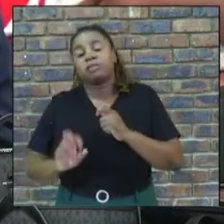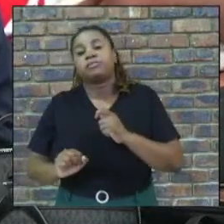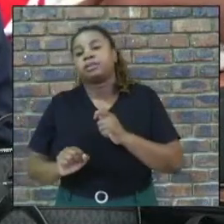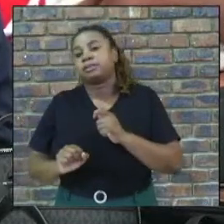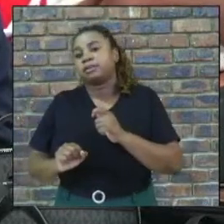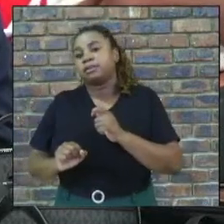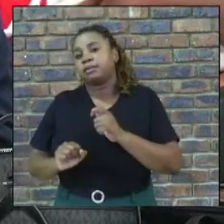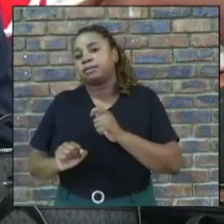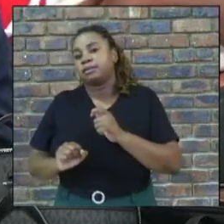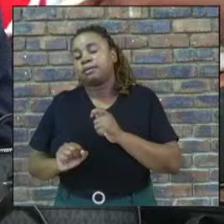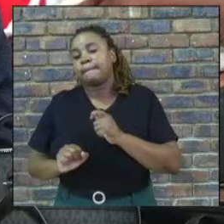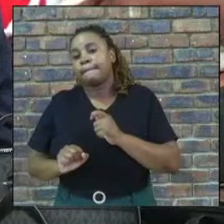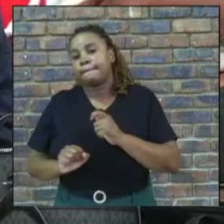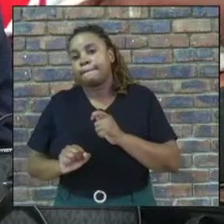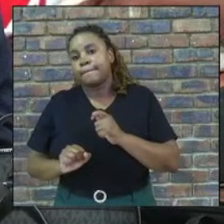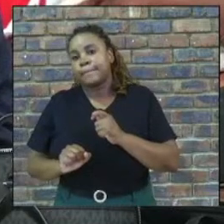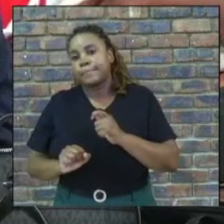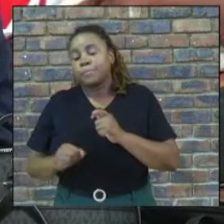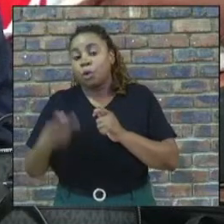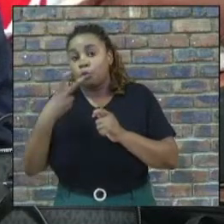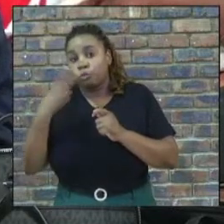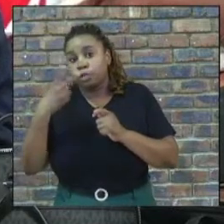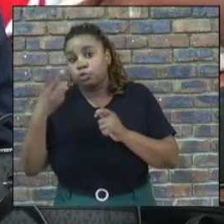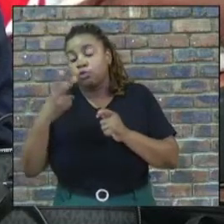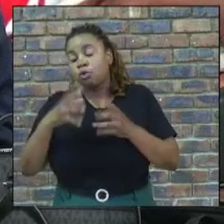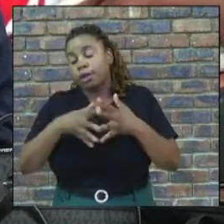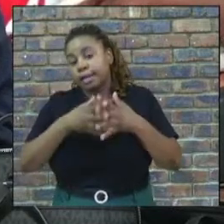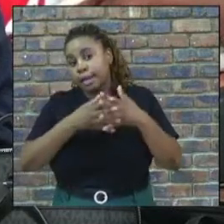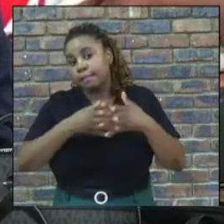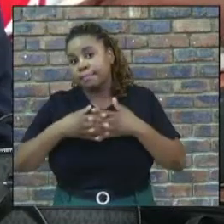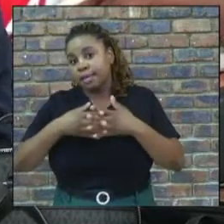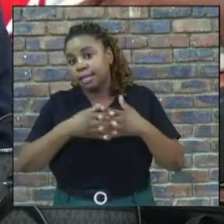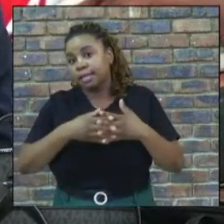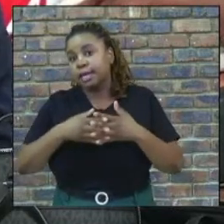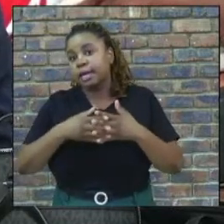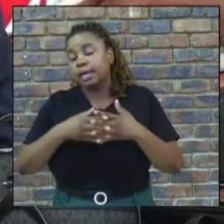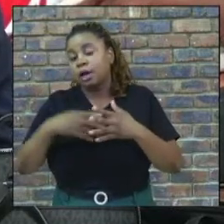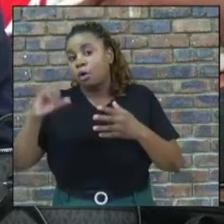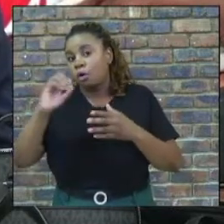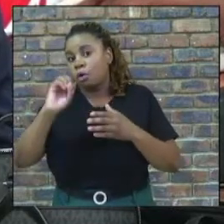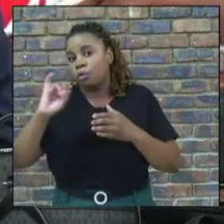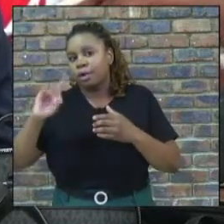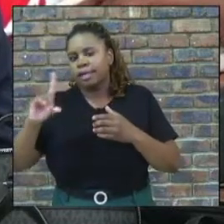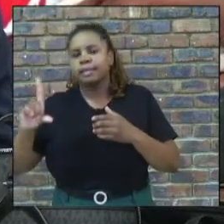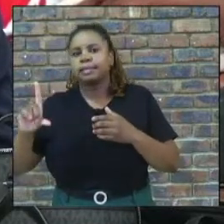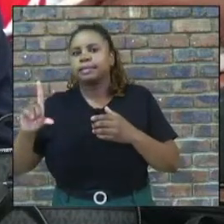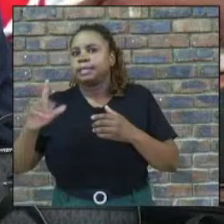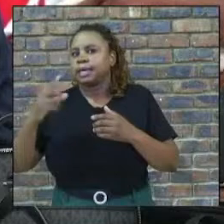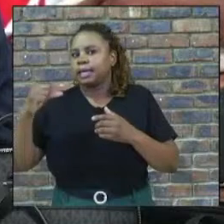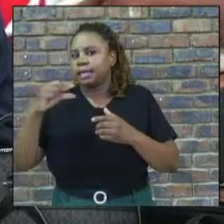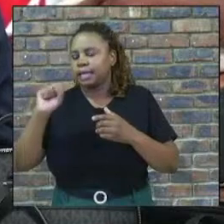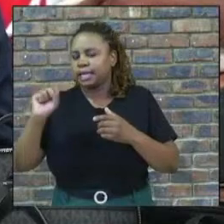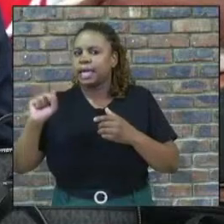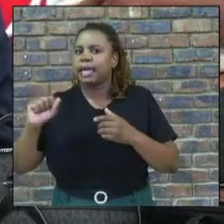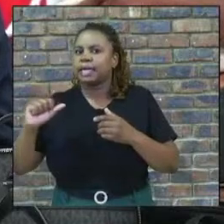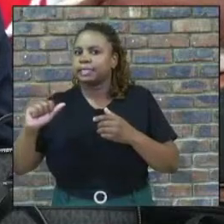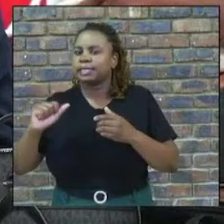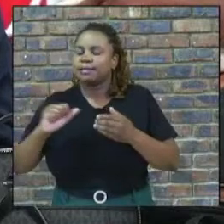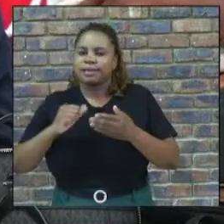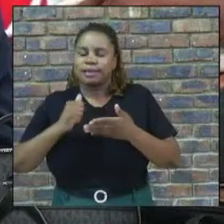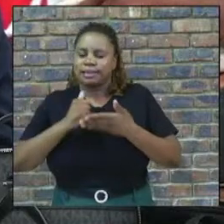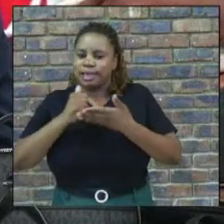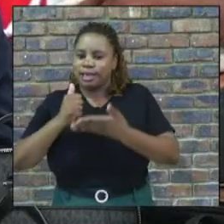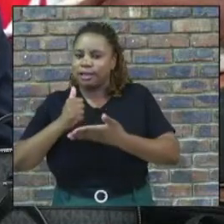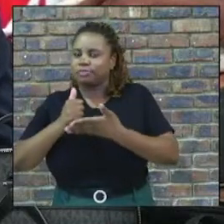with USA, shale gas. It was a huge game changer. It has benefited